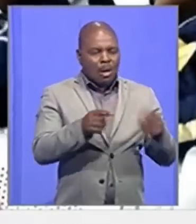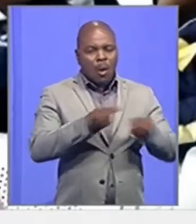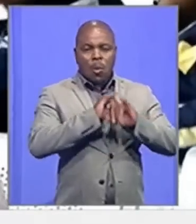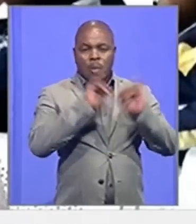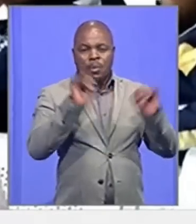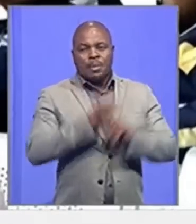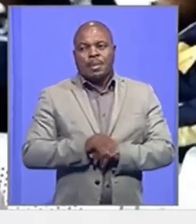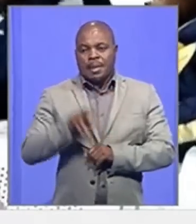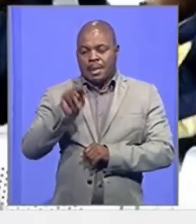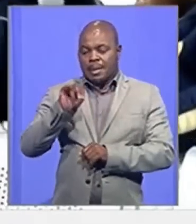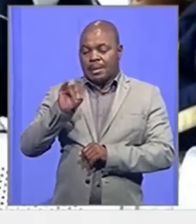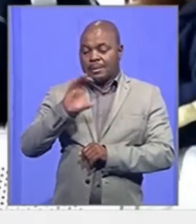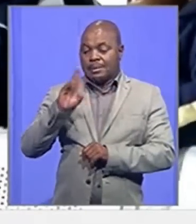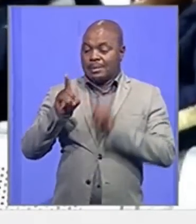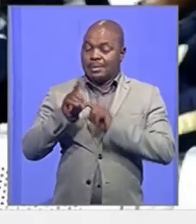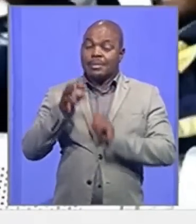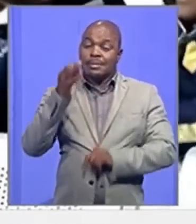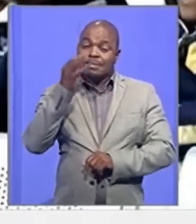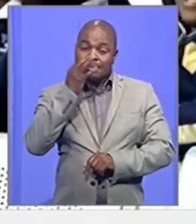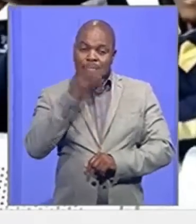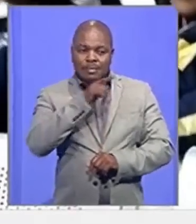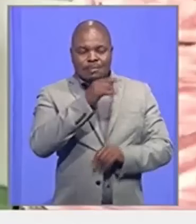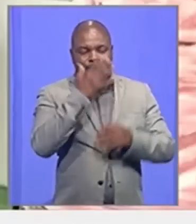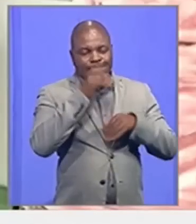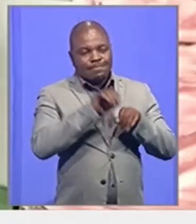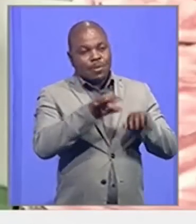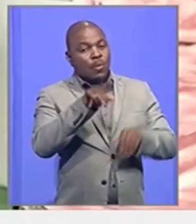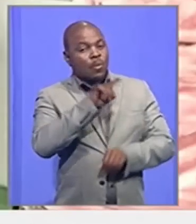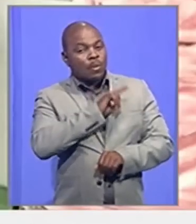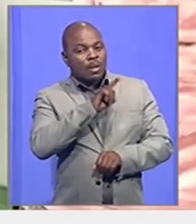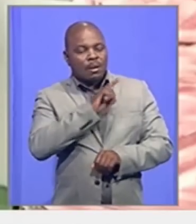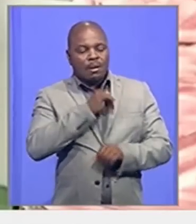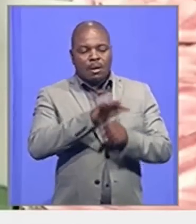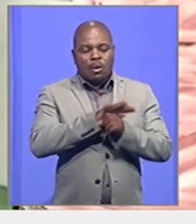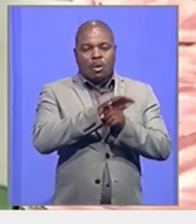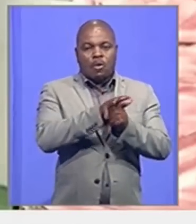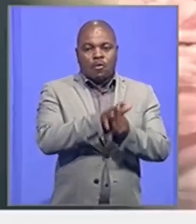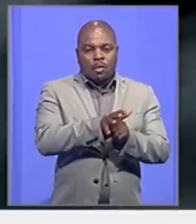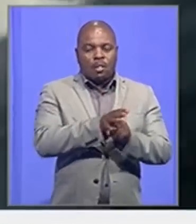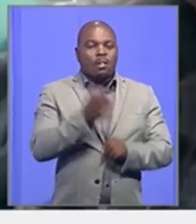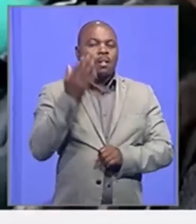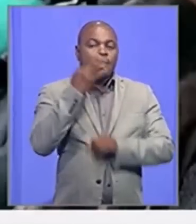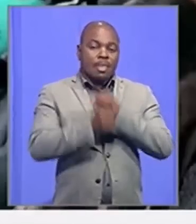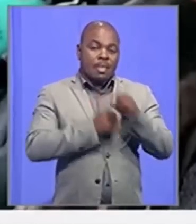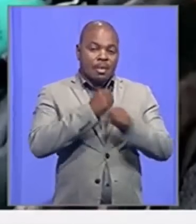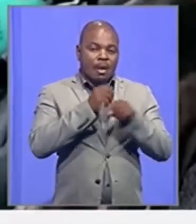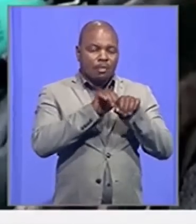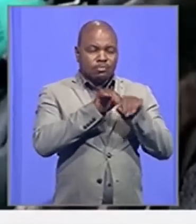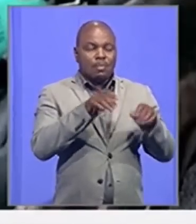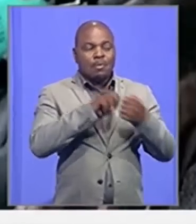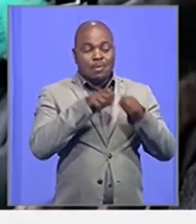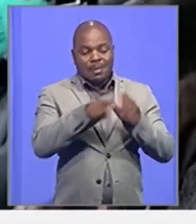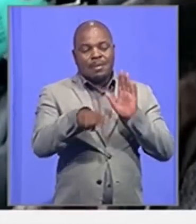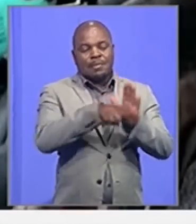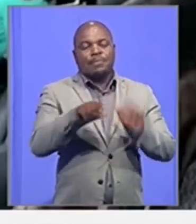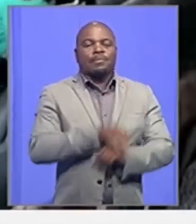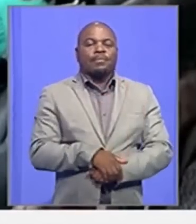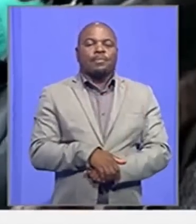ya re go oketsega ga ditshwaetsego ke ntlha ya go runya ga leroborobo la COVID-19 la dingwaga di le 3 tse di fetileng. Now, one